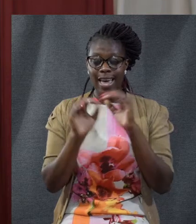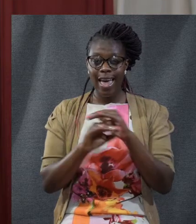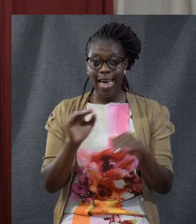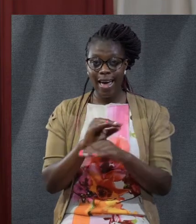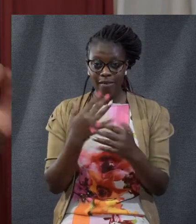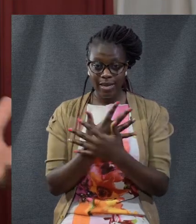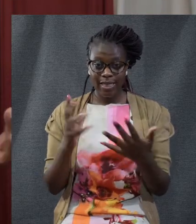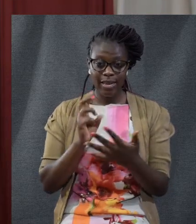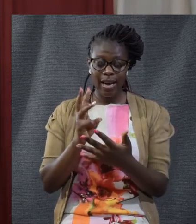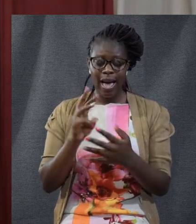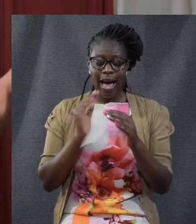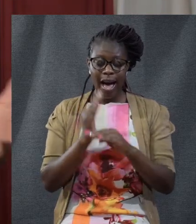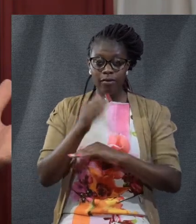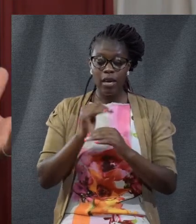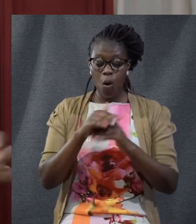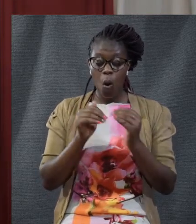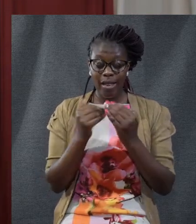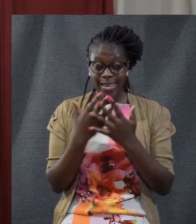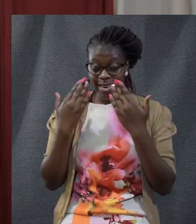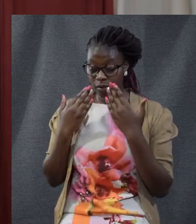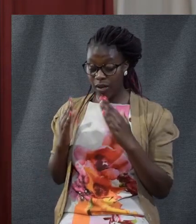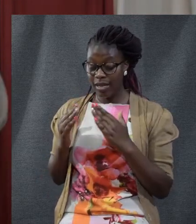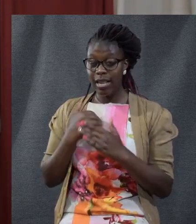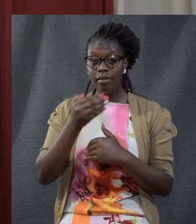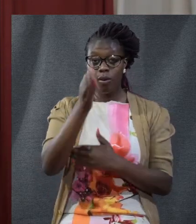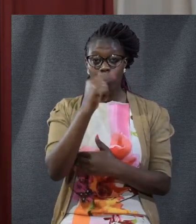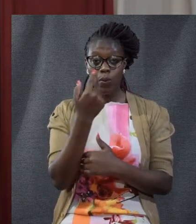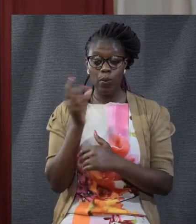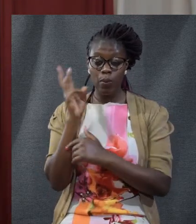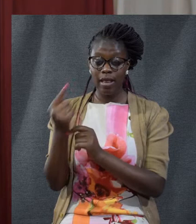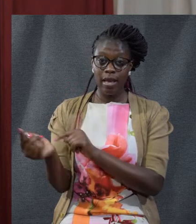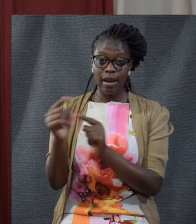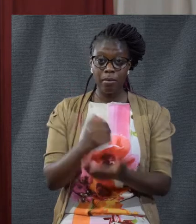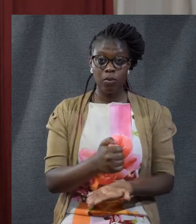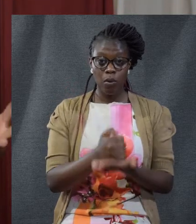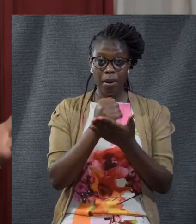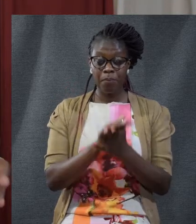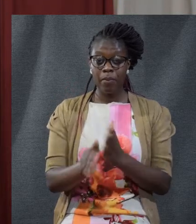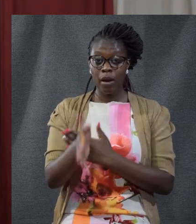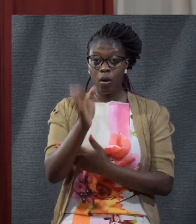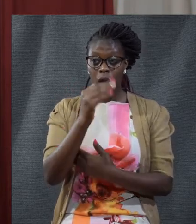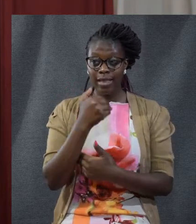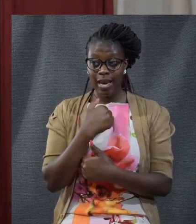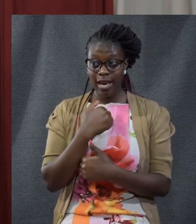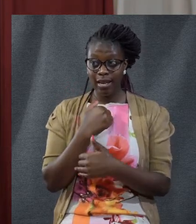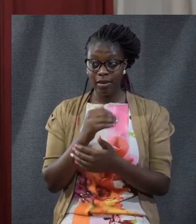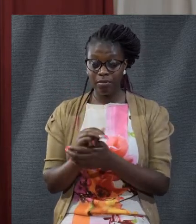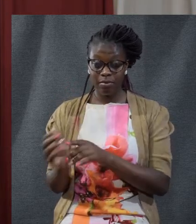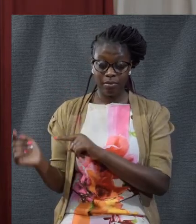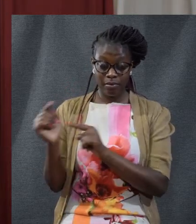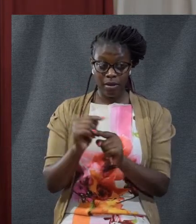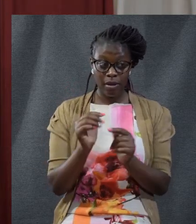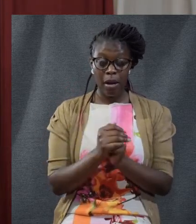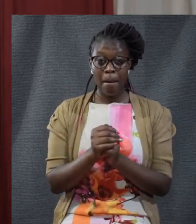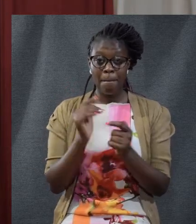everything else will stand. After everything is ended, he has a God who will stand on his earth. Praise the name of the Lord. God has a last word.